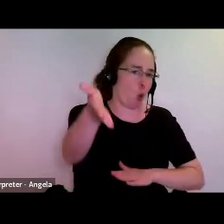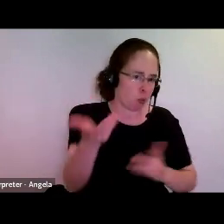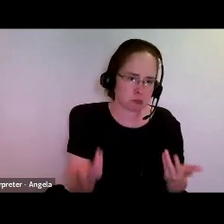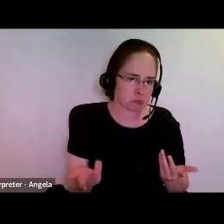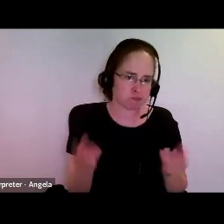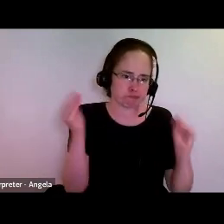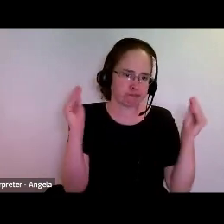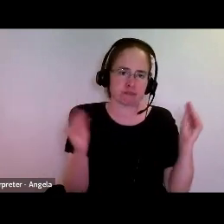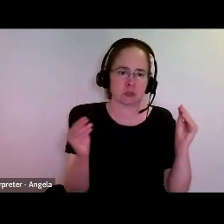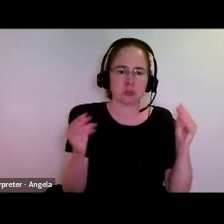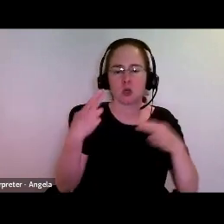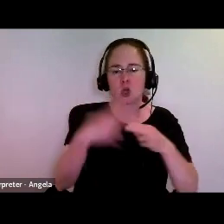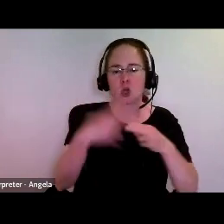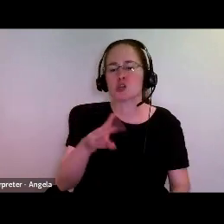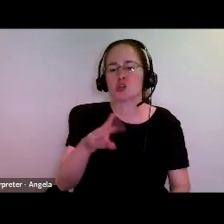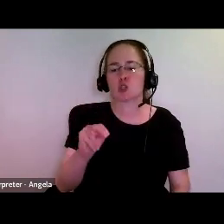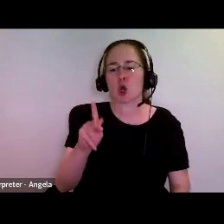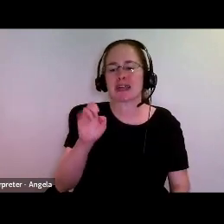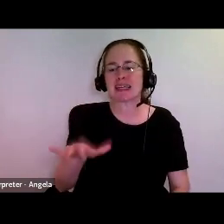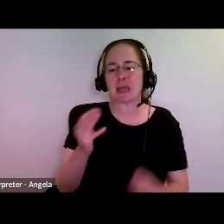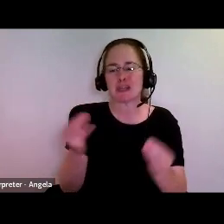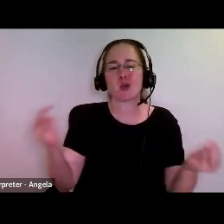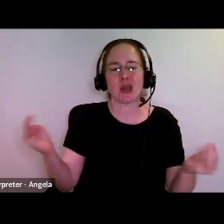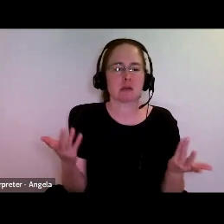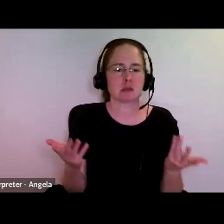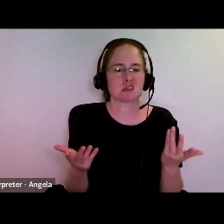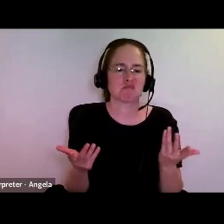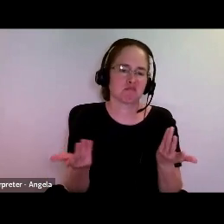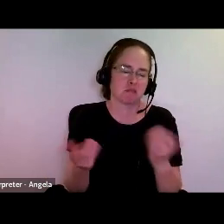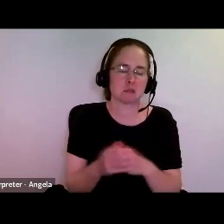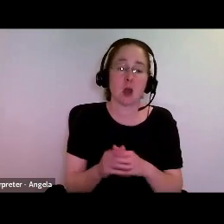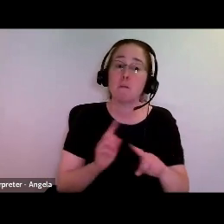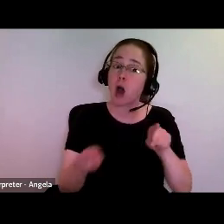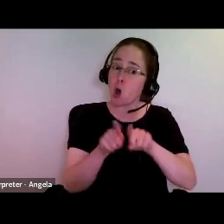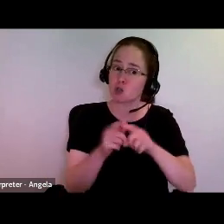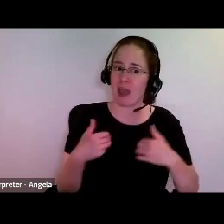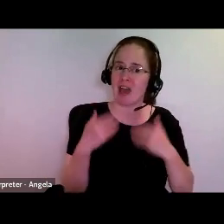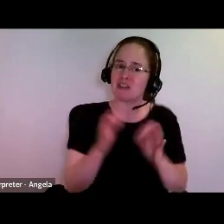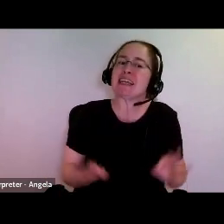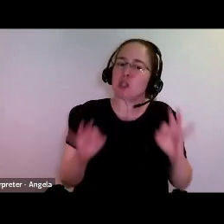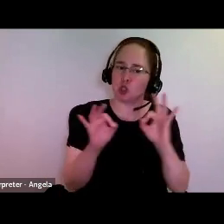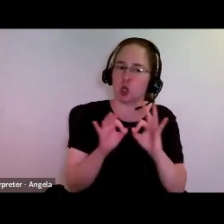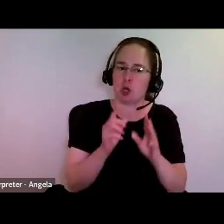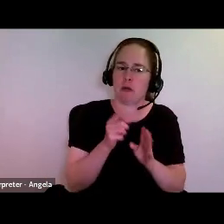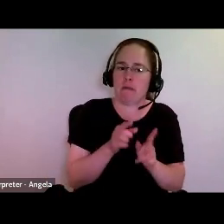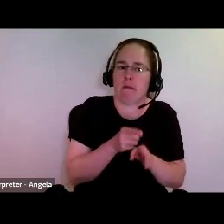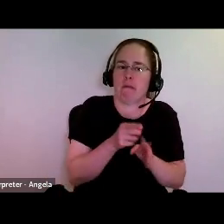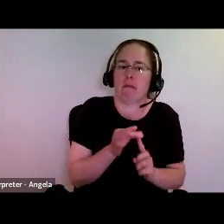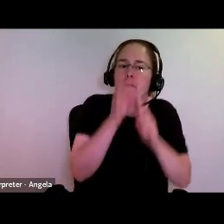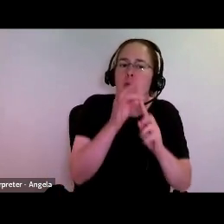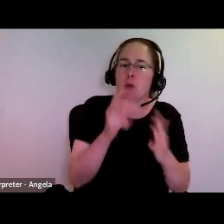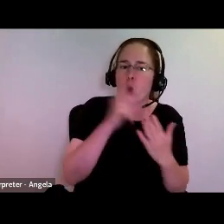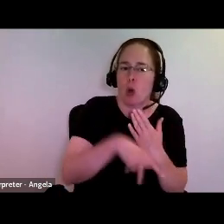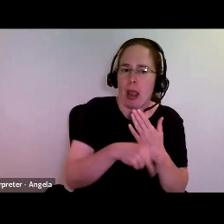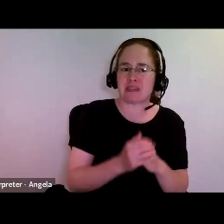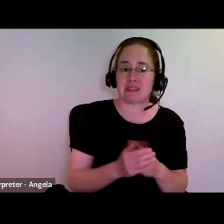materials as I refer to them. But we also have a stable of what we refer to as our signature programs. These are programs that